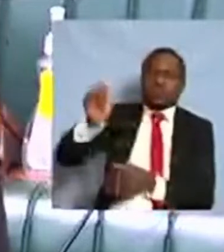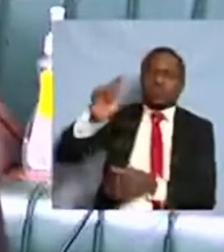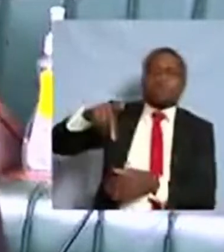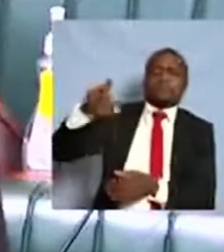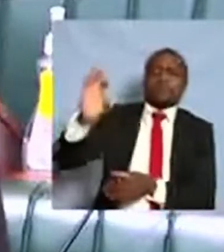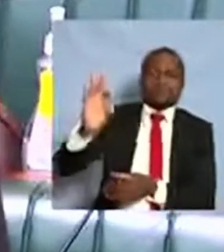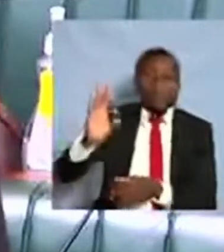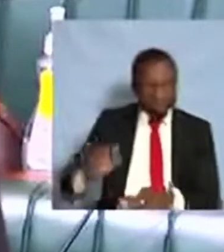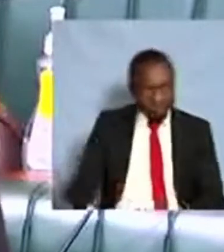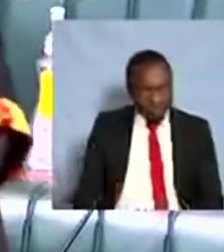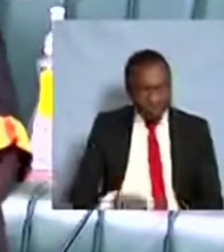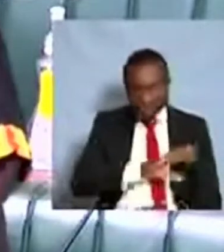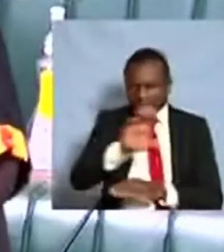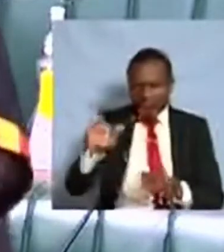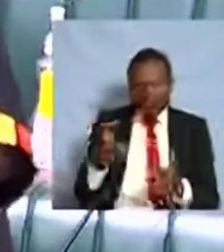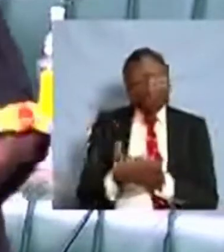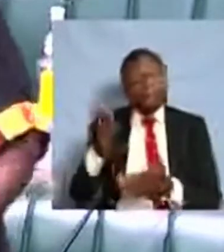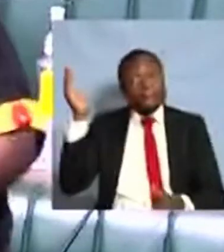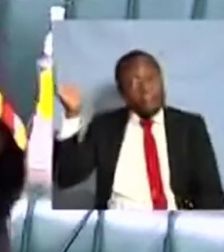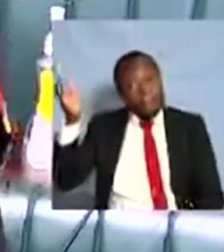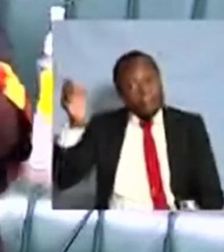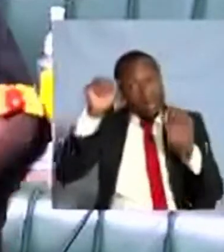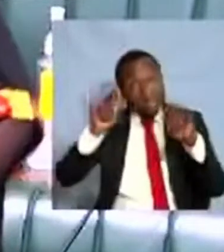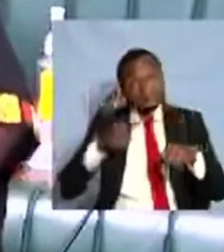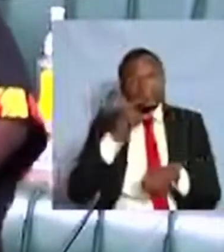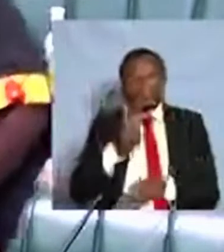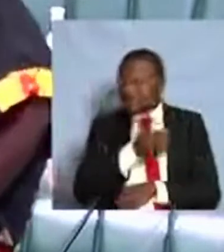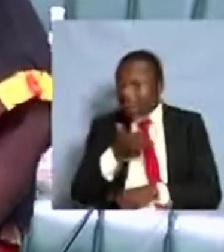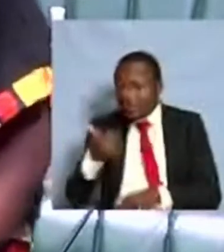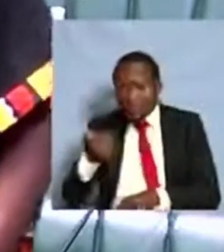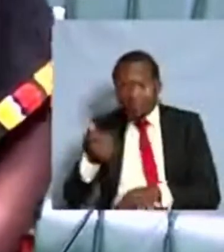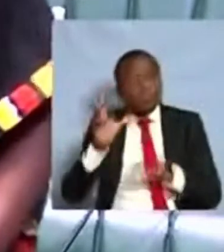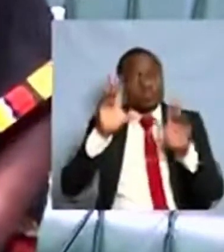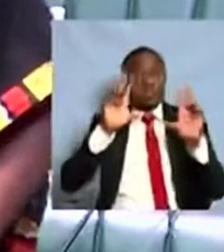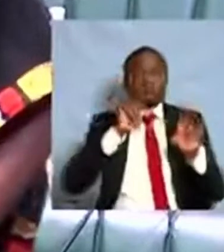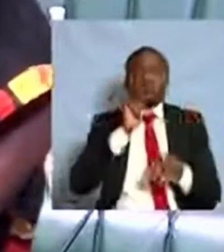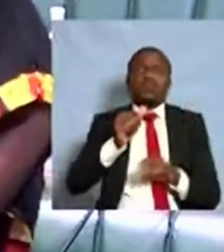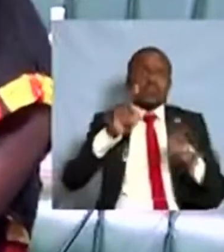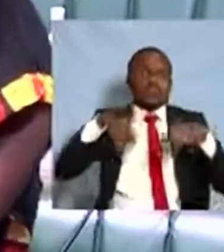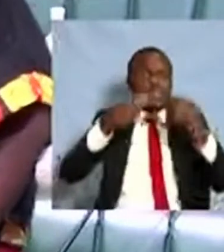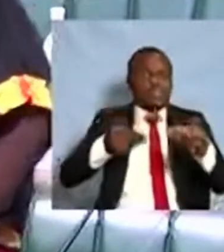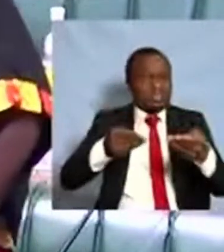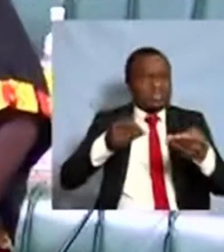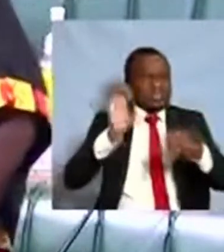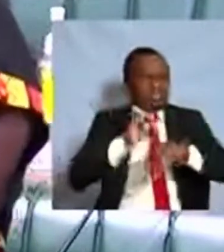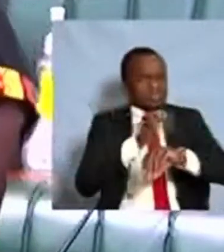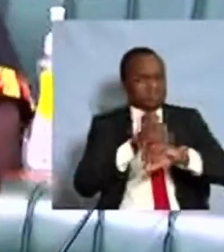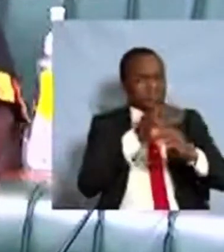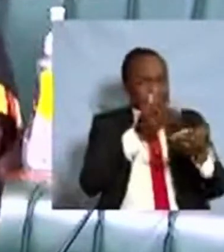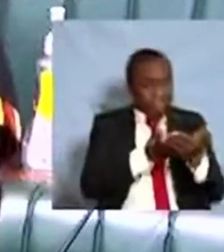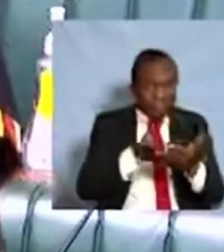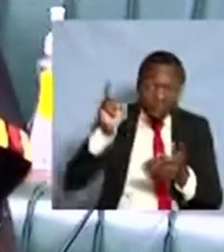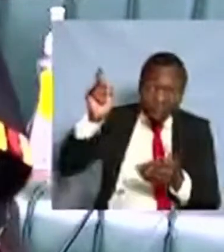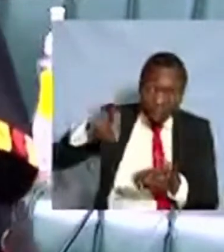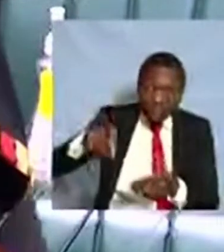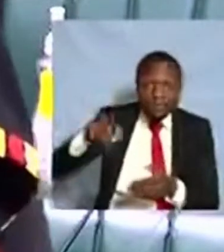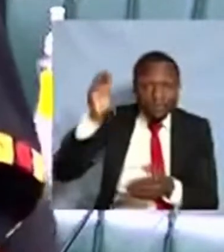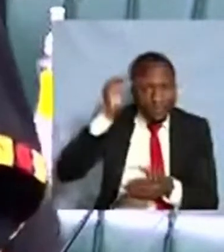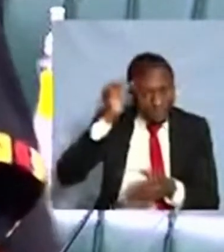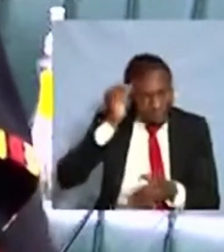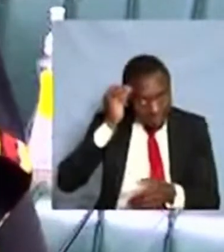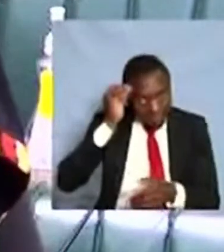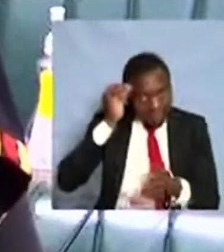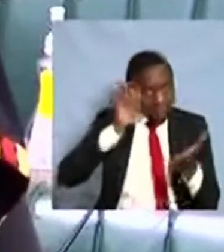CPF. There's always campaign. He can say that or other thing, not when given such an opportunity. We needed to know